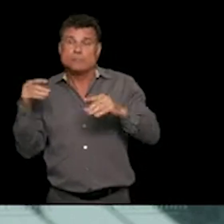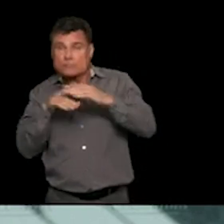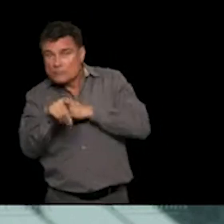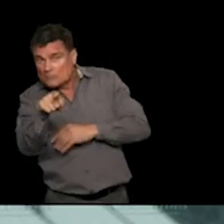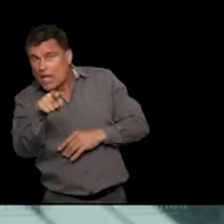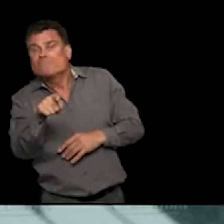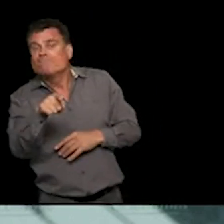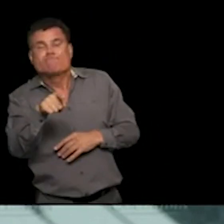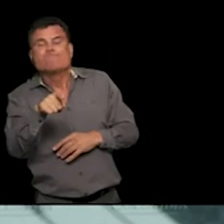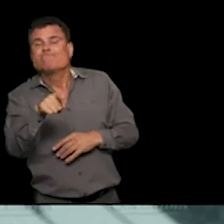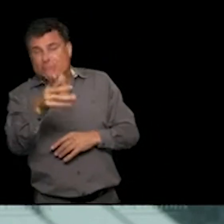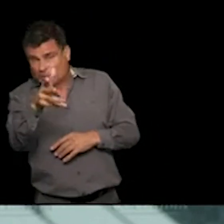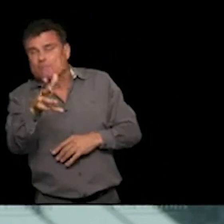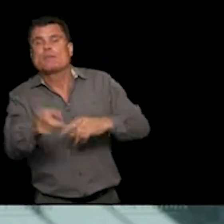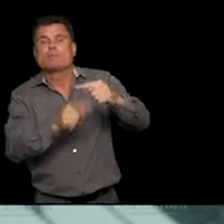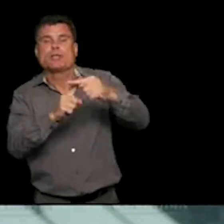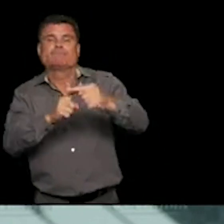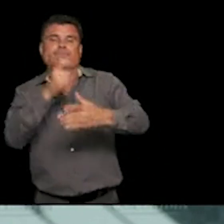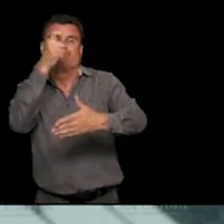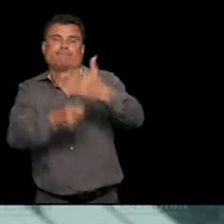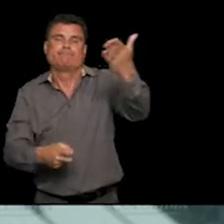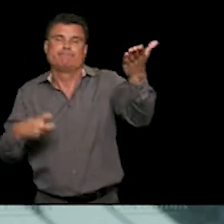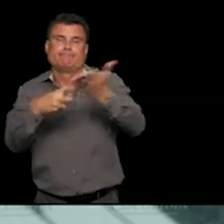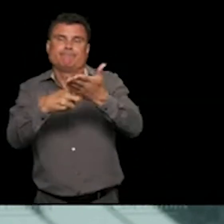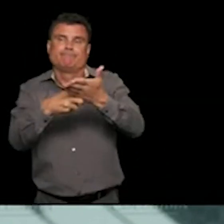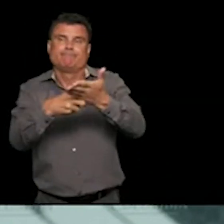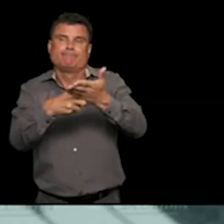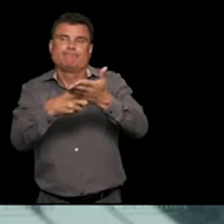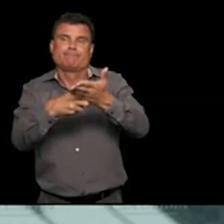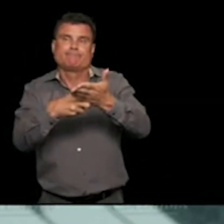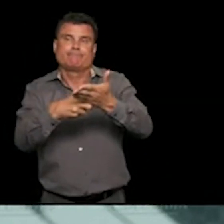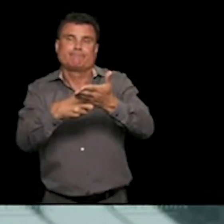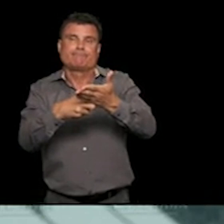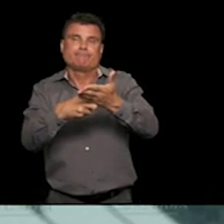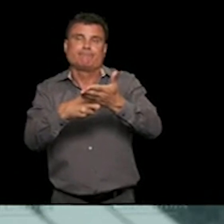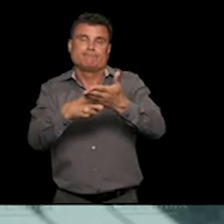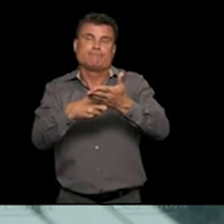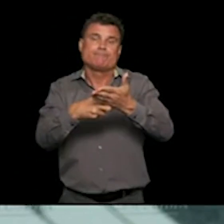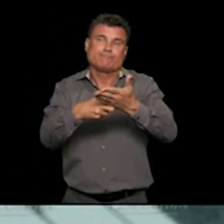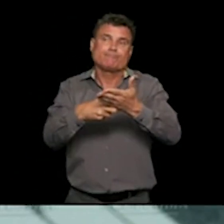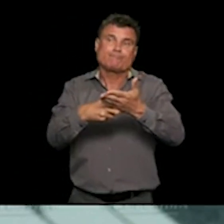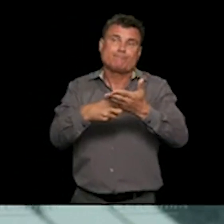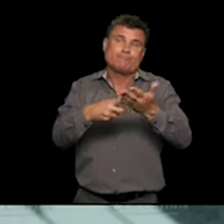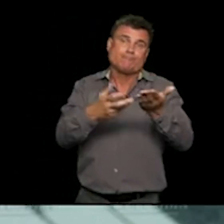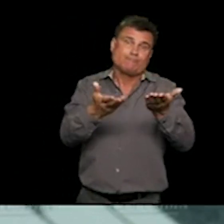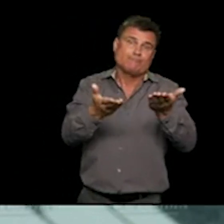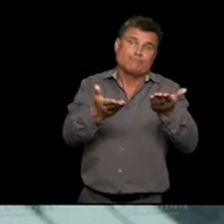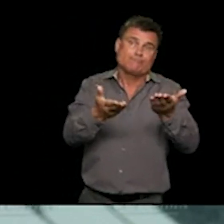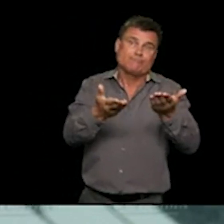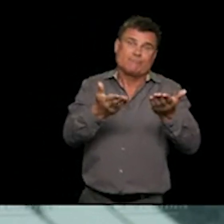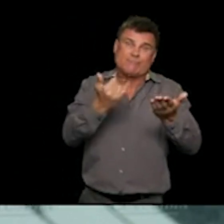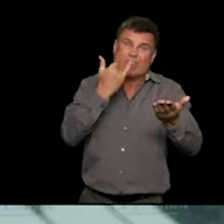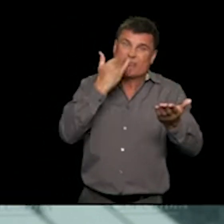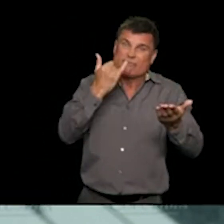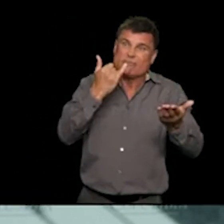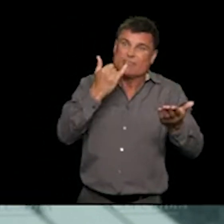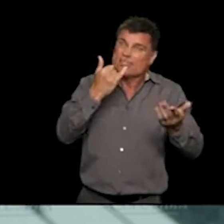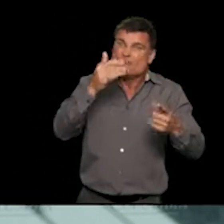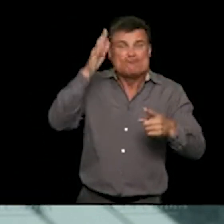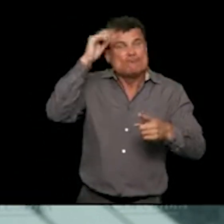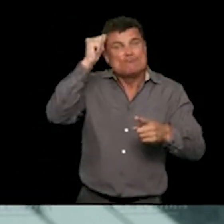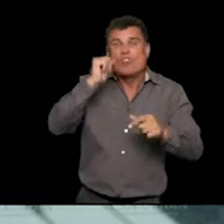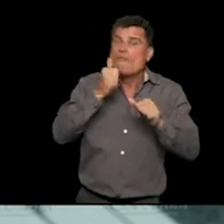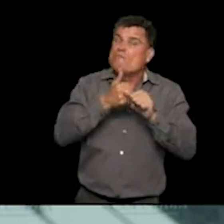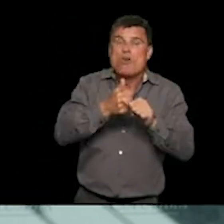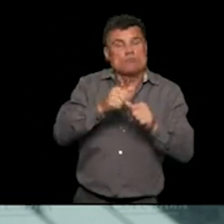a $200 ticket for in a particularly egregious offense. But